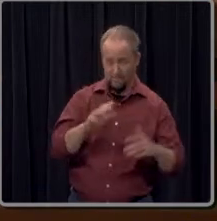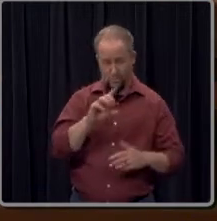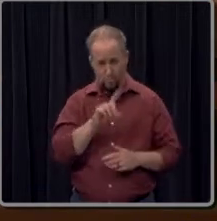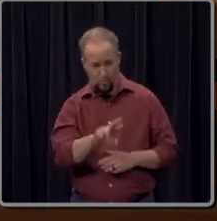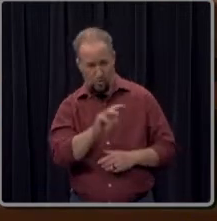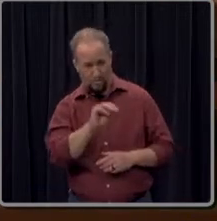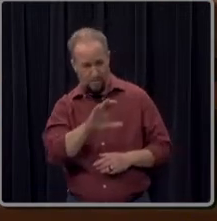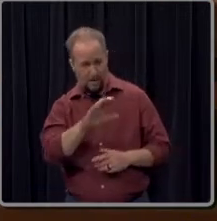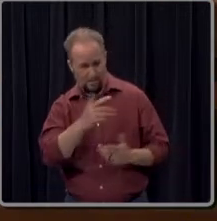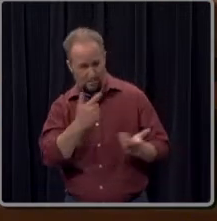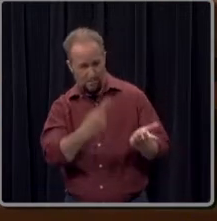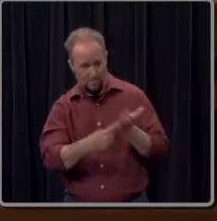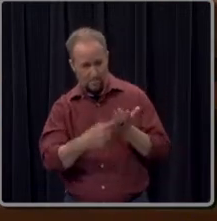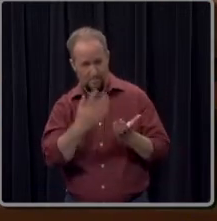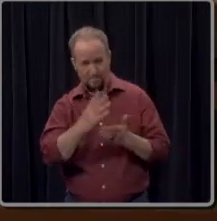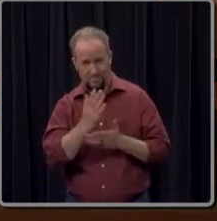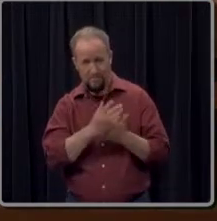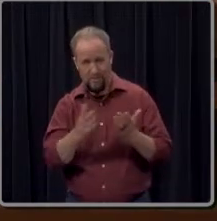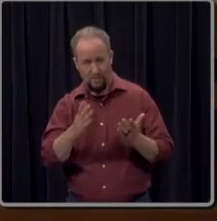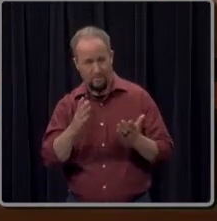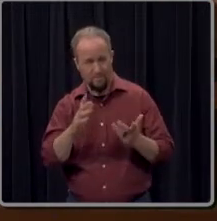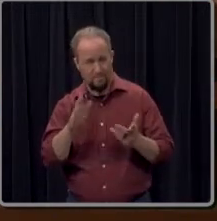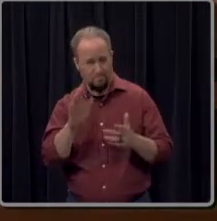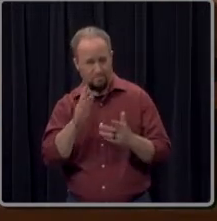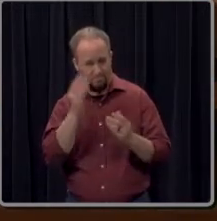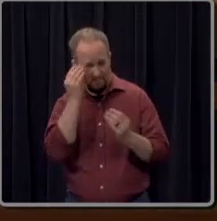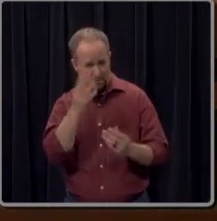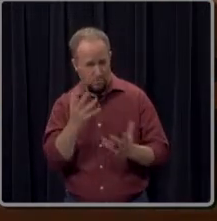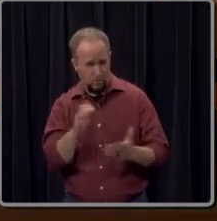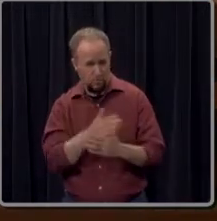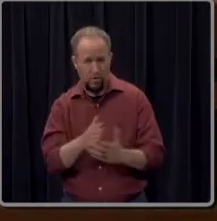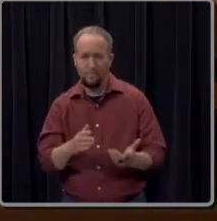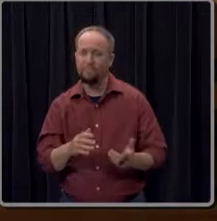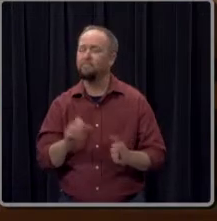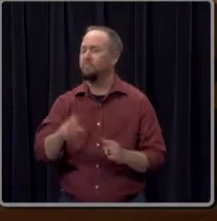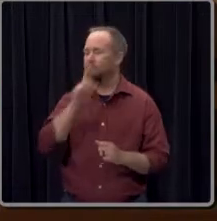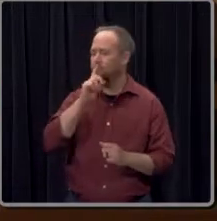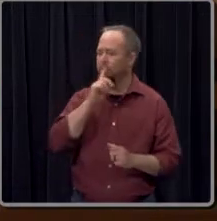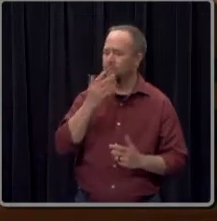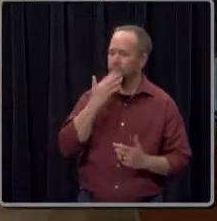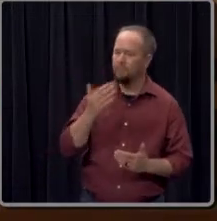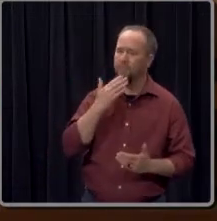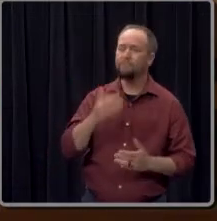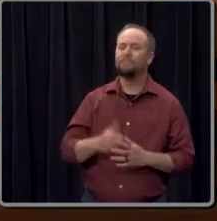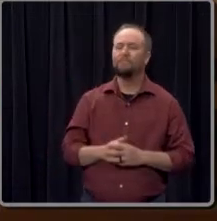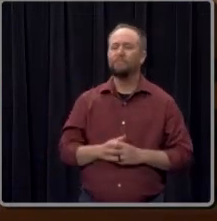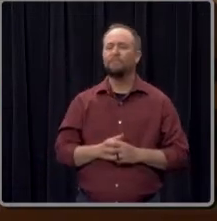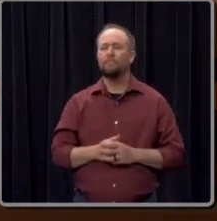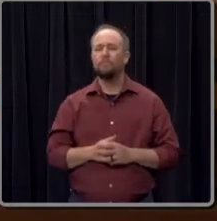the interventions that we're looking at and any information you want to share? Yeah, you bet. Thank you.